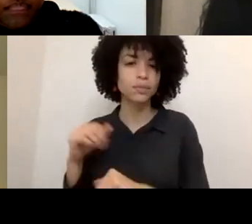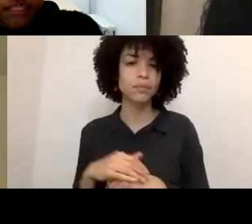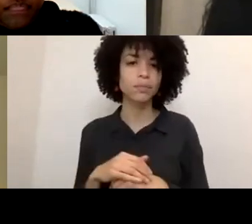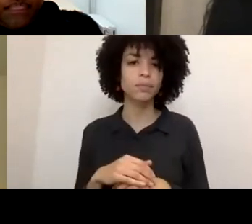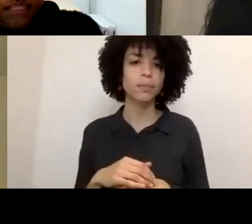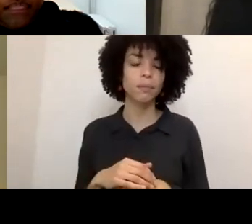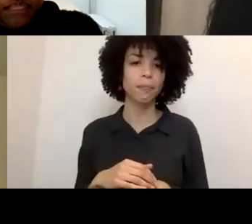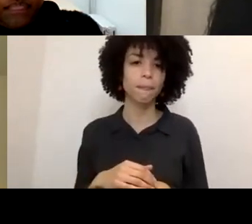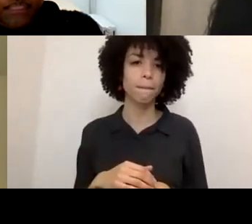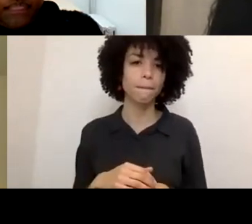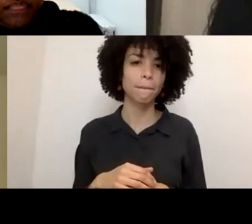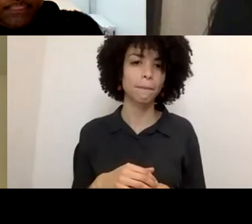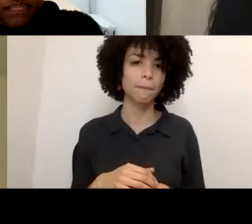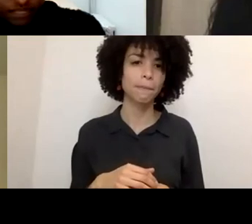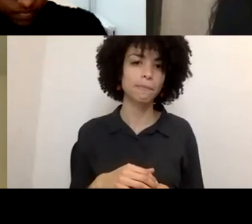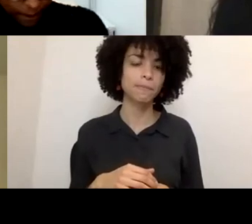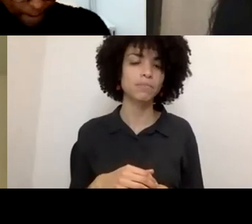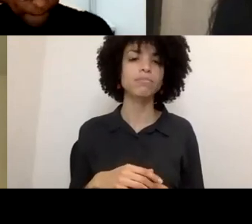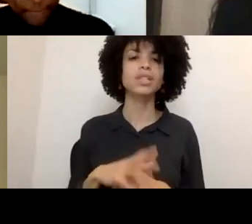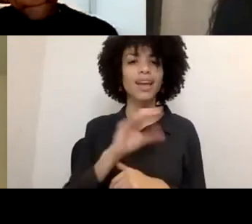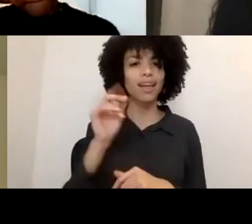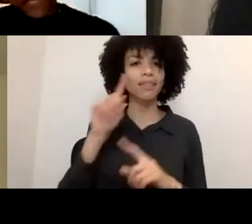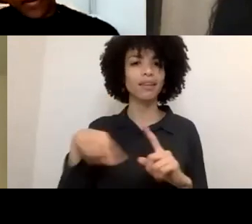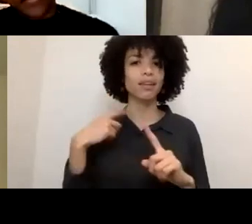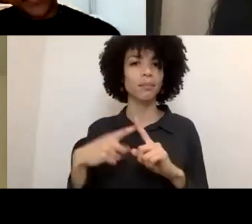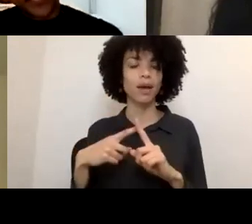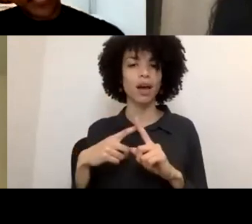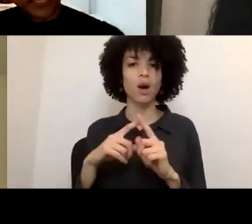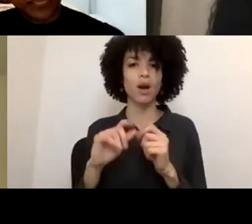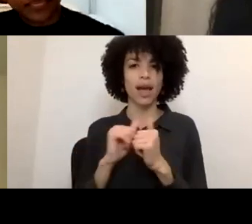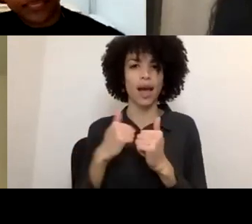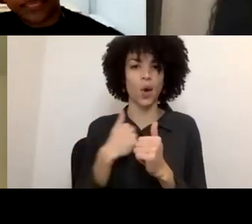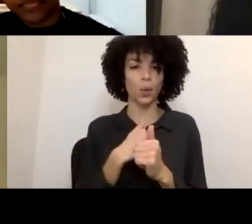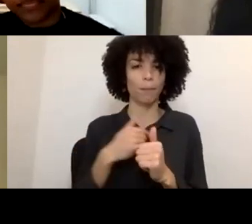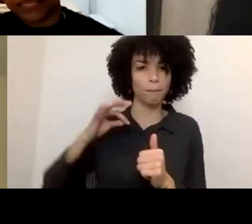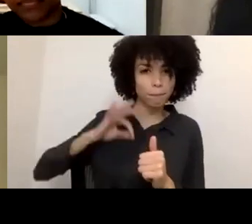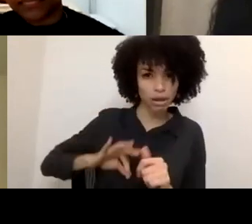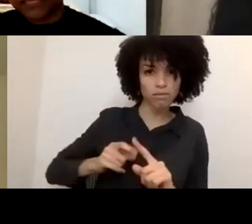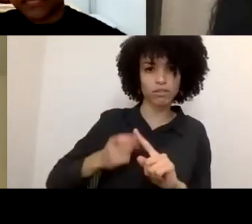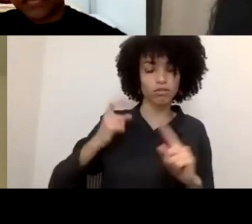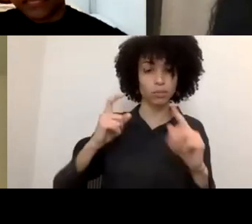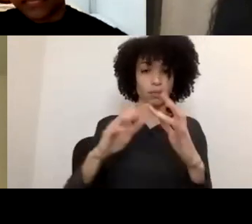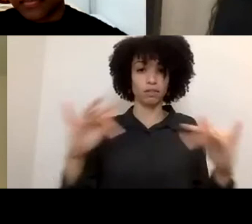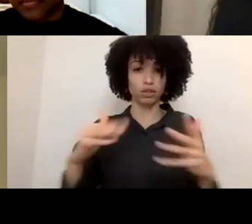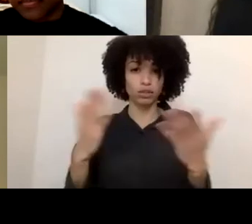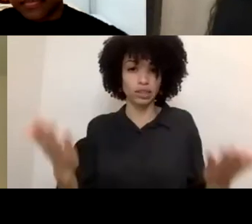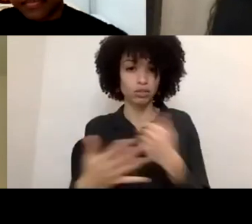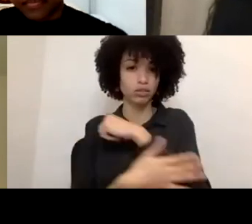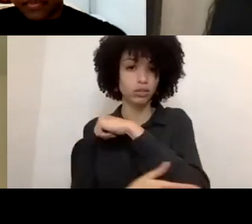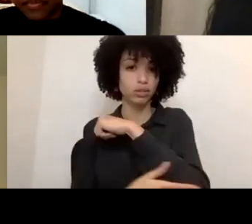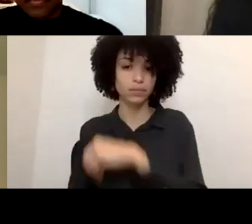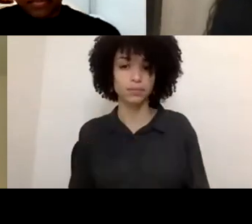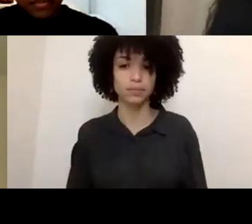can really benefit and make use of the diversity that we have in this country and in our respective regions.